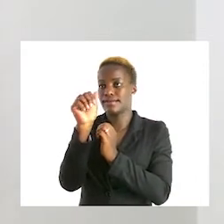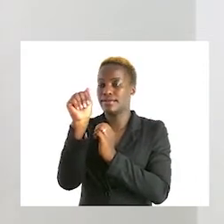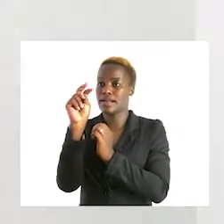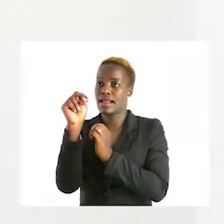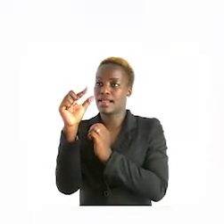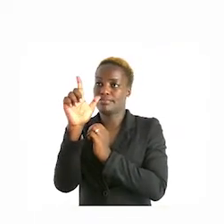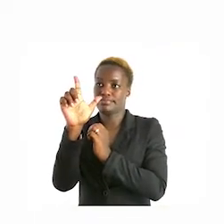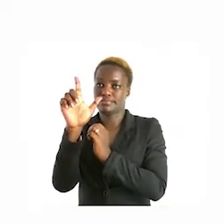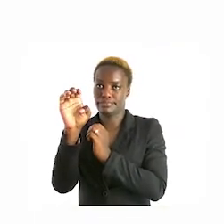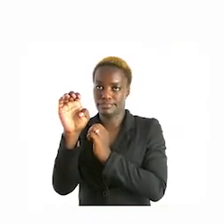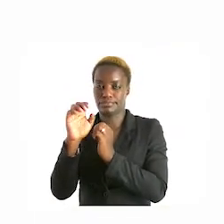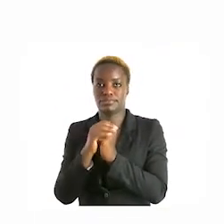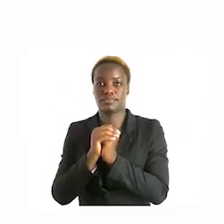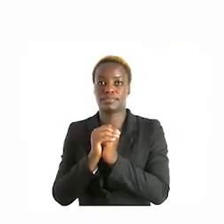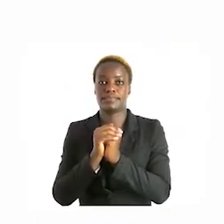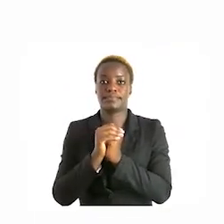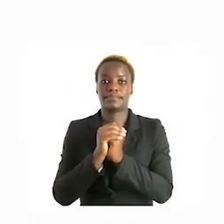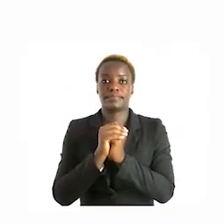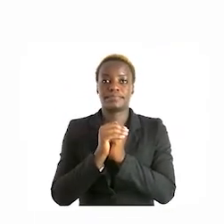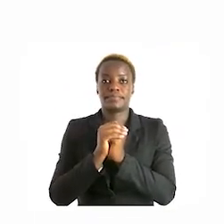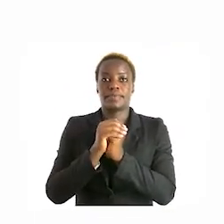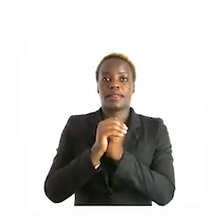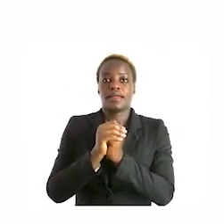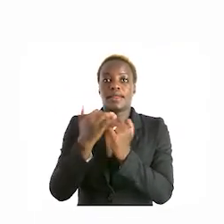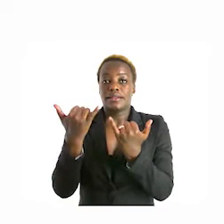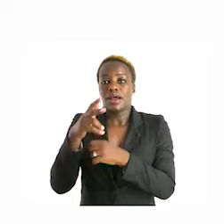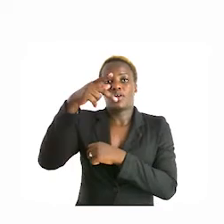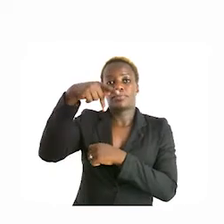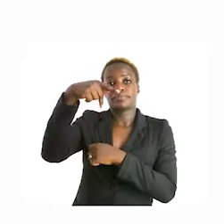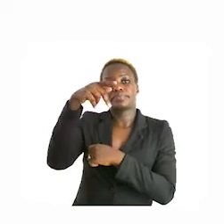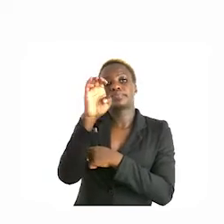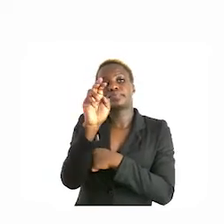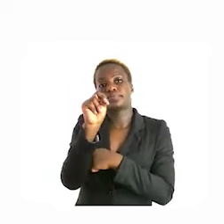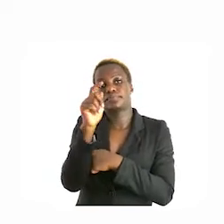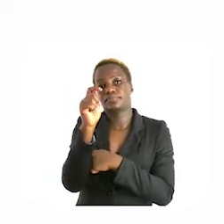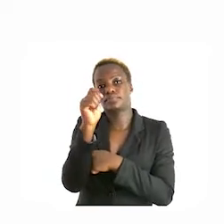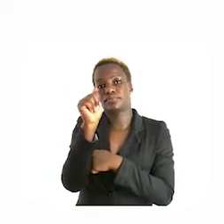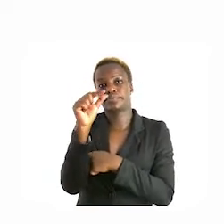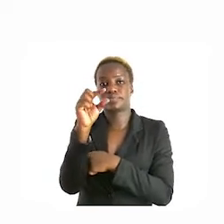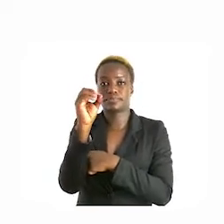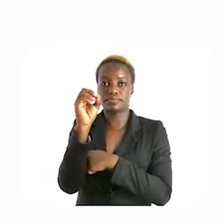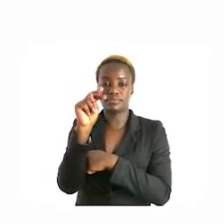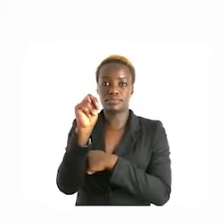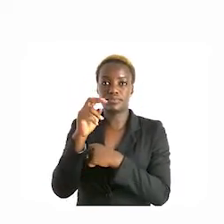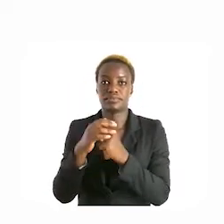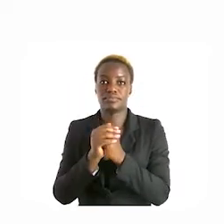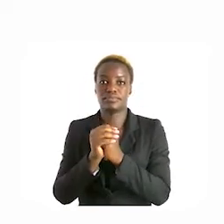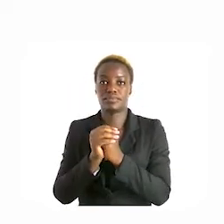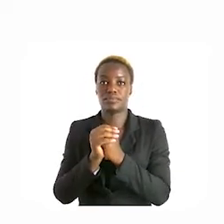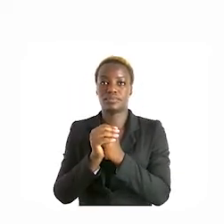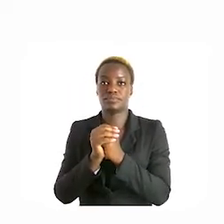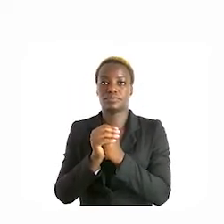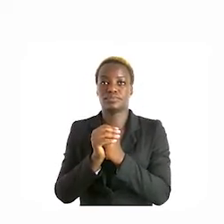pentagon. Now, can you see the two lines matching? But does it form a